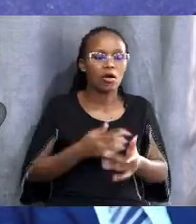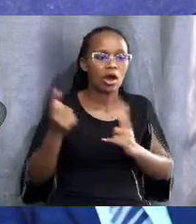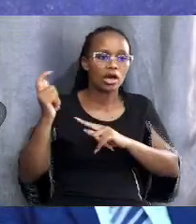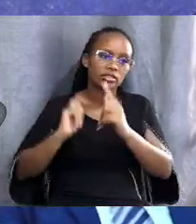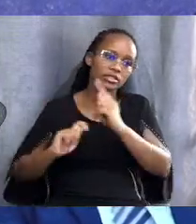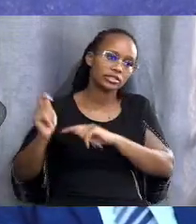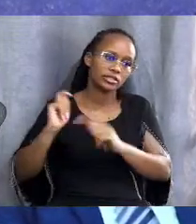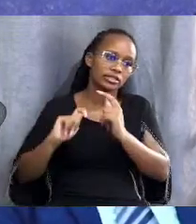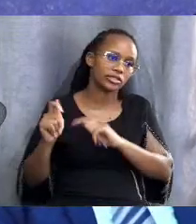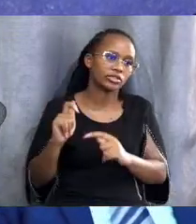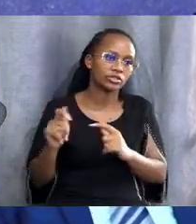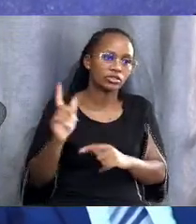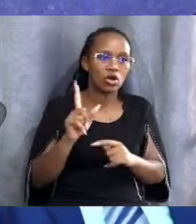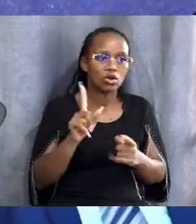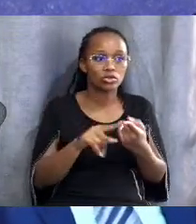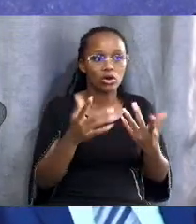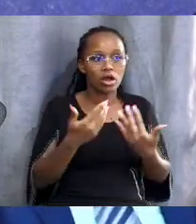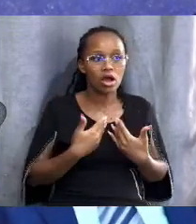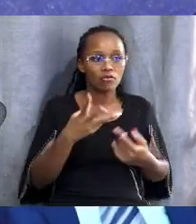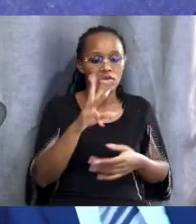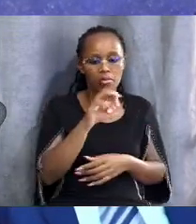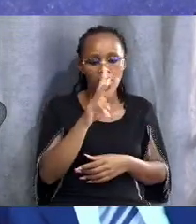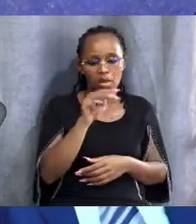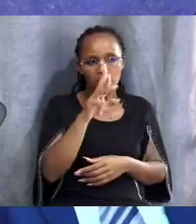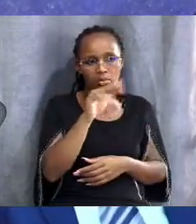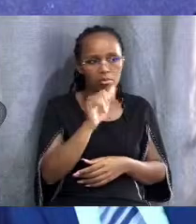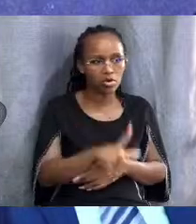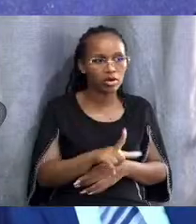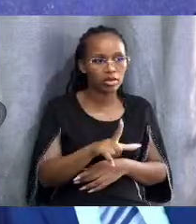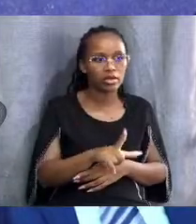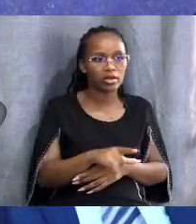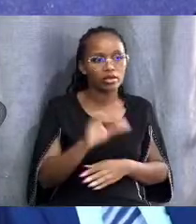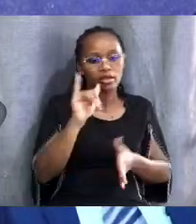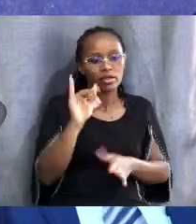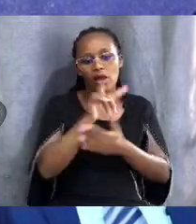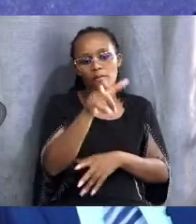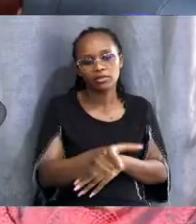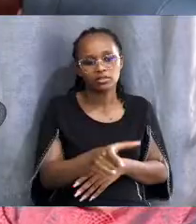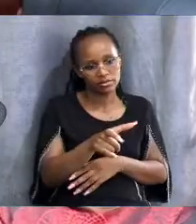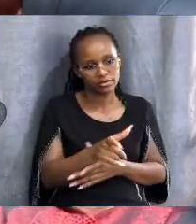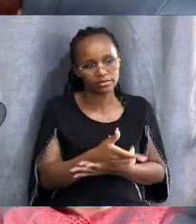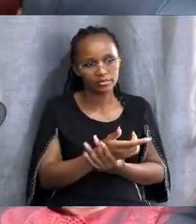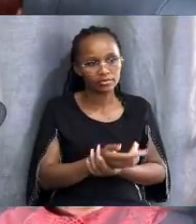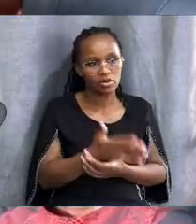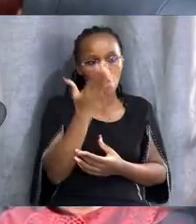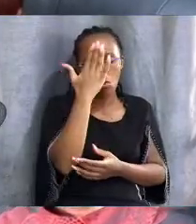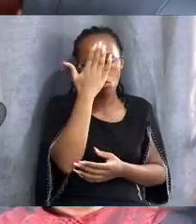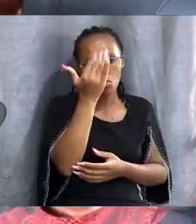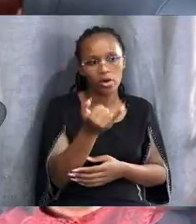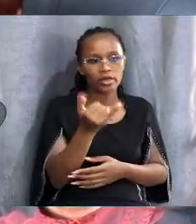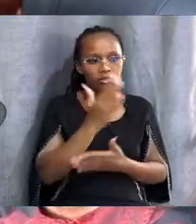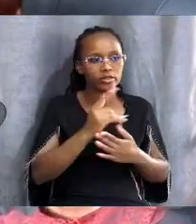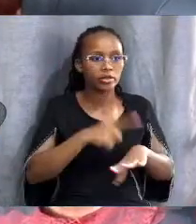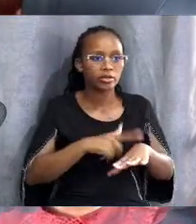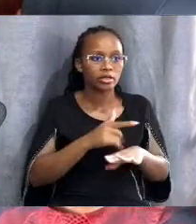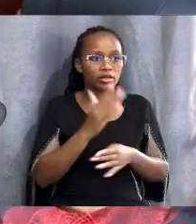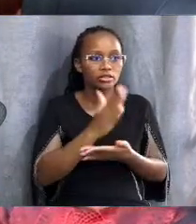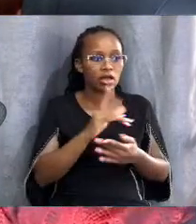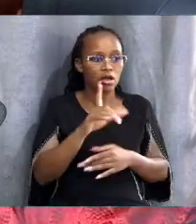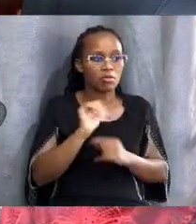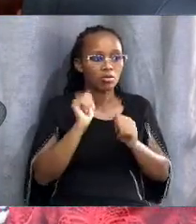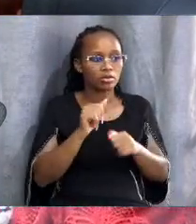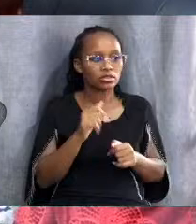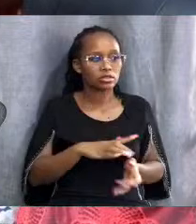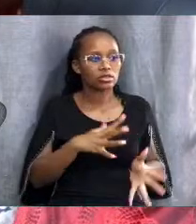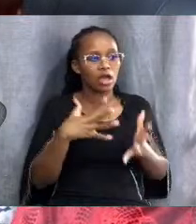tradition to have a memorial service for that person. Because sometimes somebody may not be